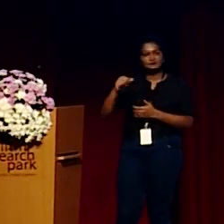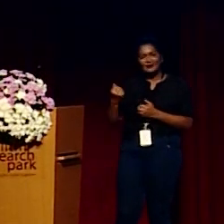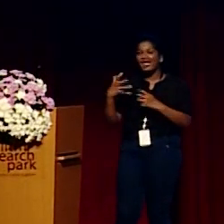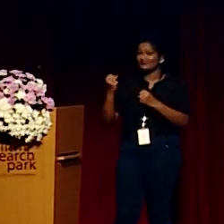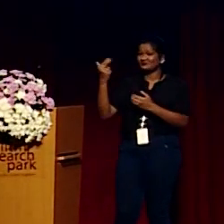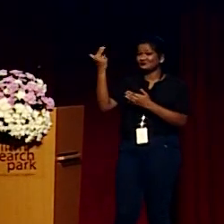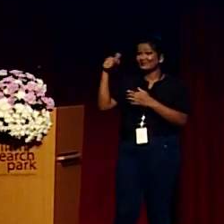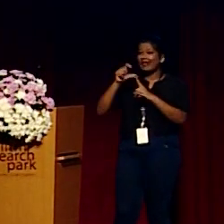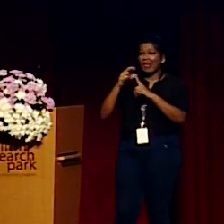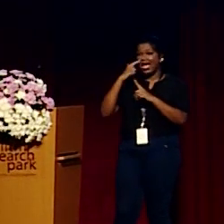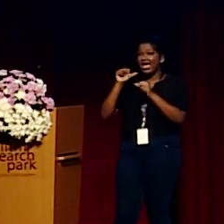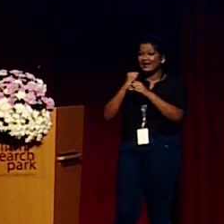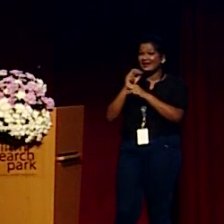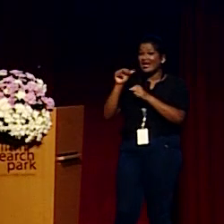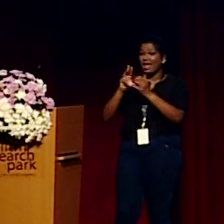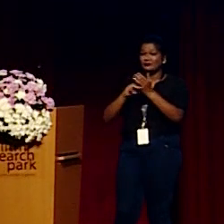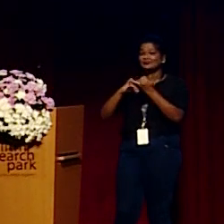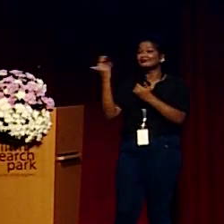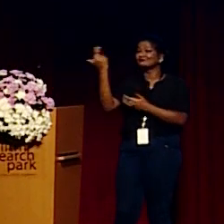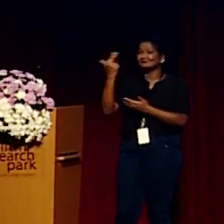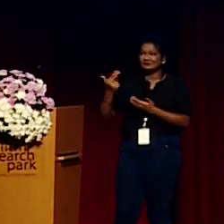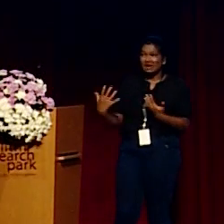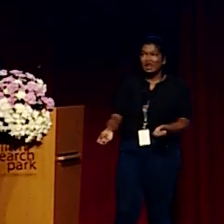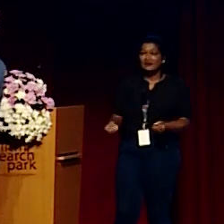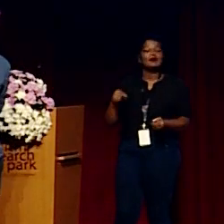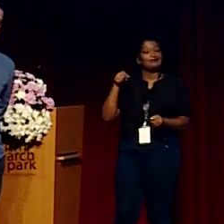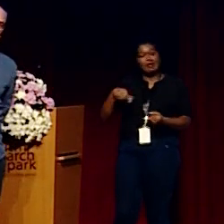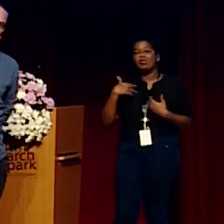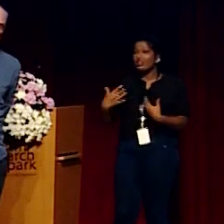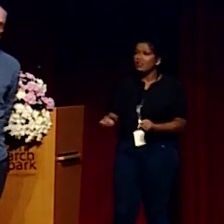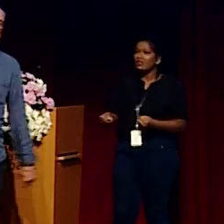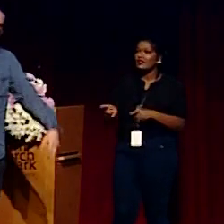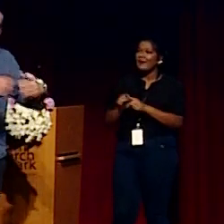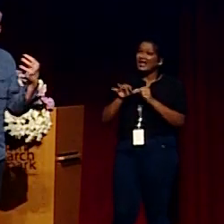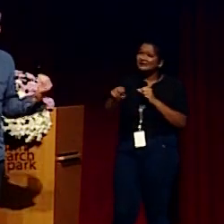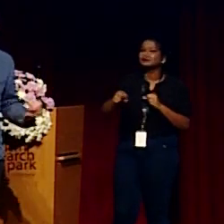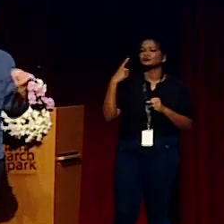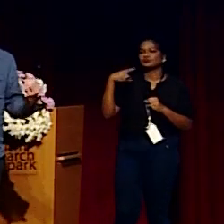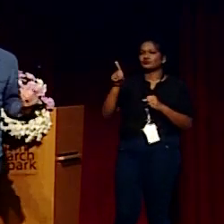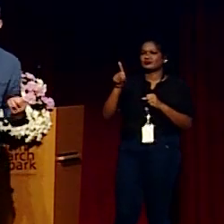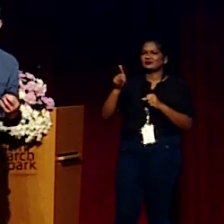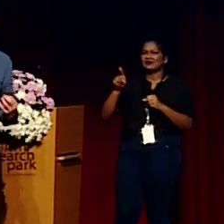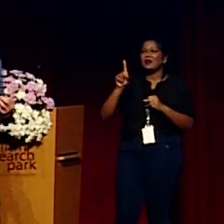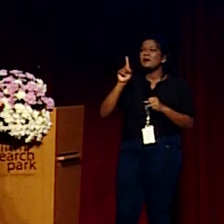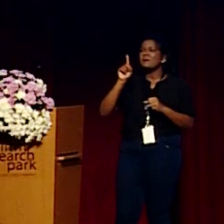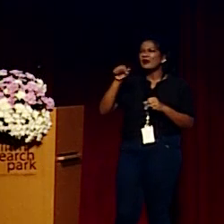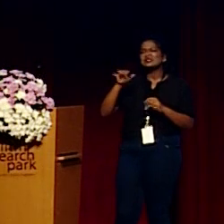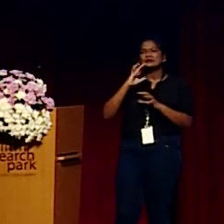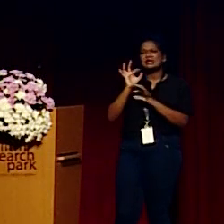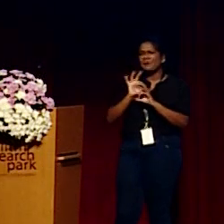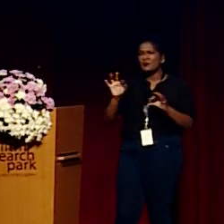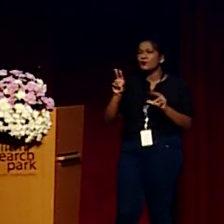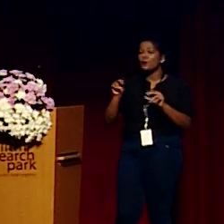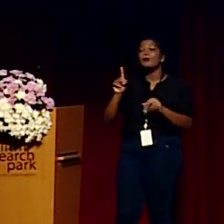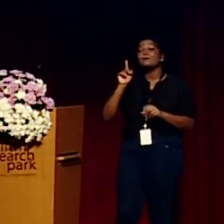diagrams, of course, out there, which we also would like to understand, and which we also would like to make accessible. And they are not quite that simple to